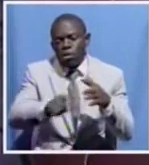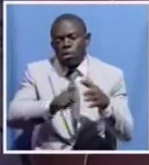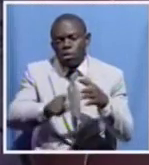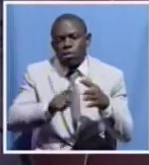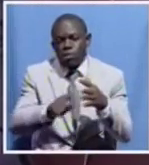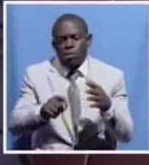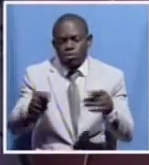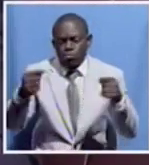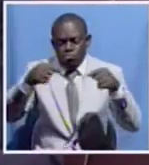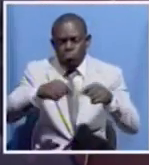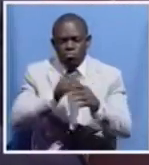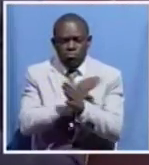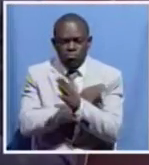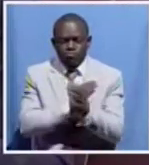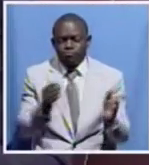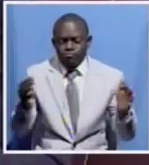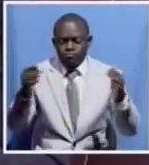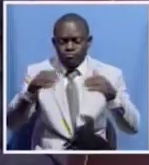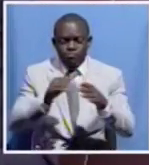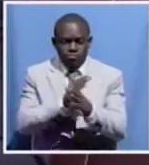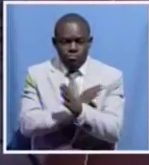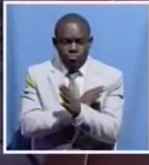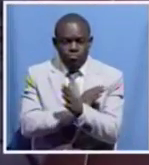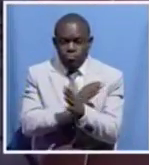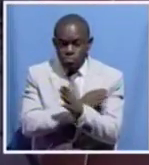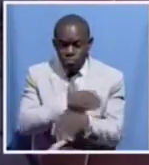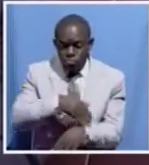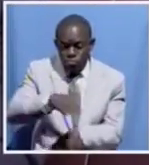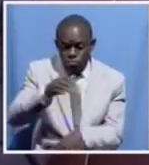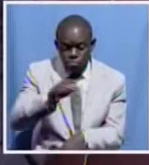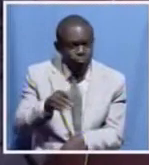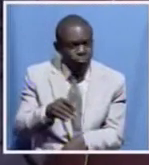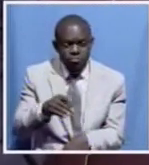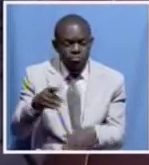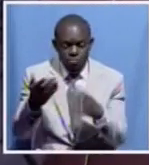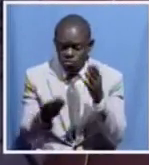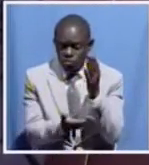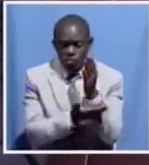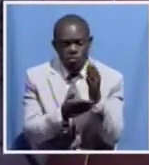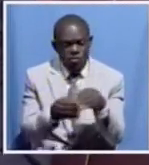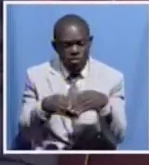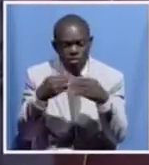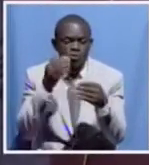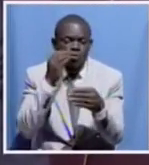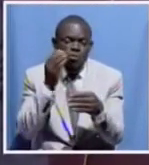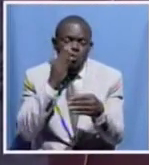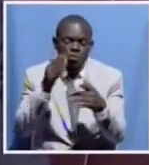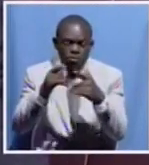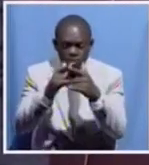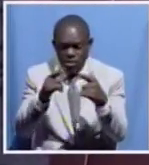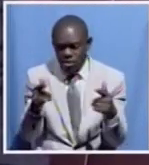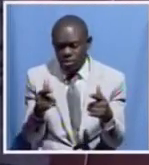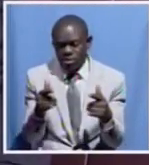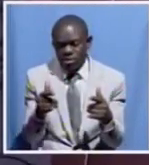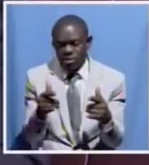that which unites us more, that makes us more gracious than others that make